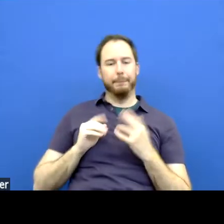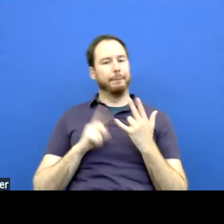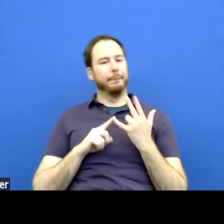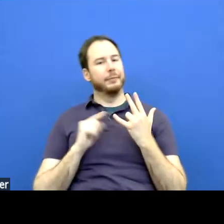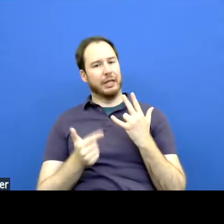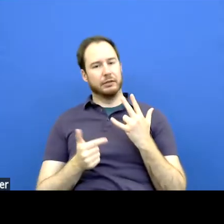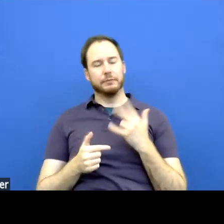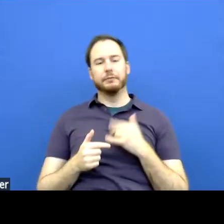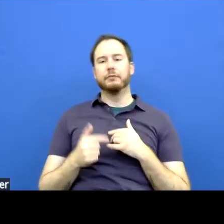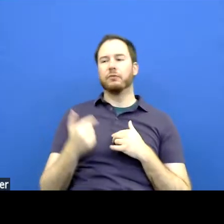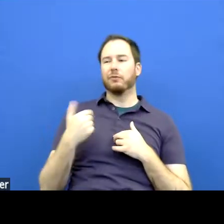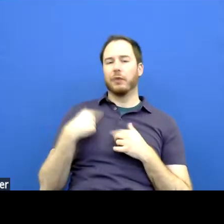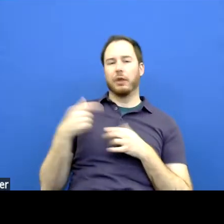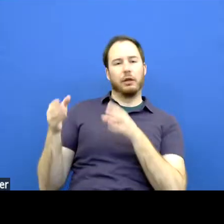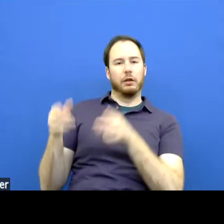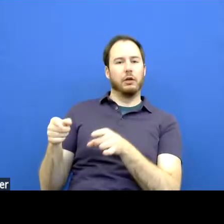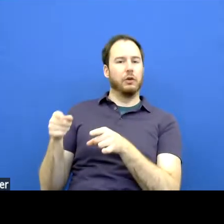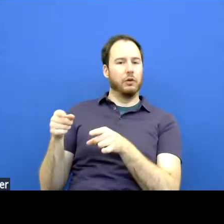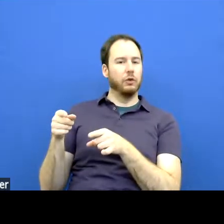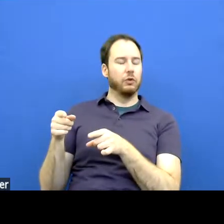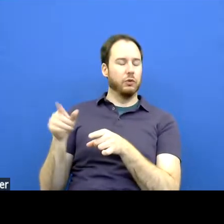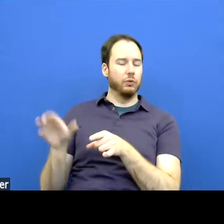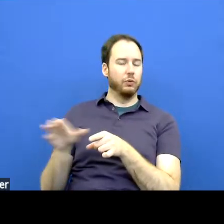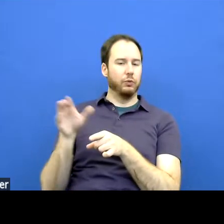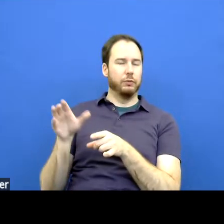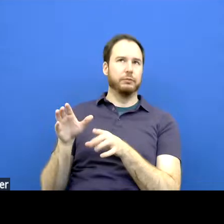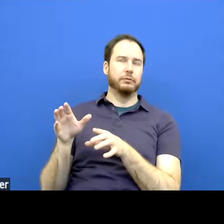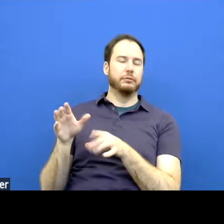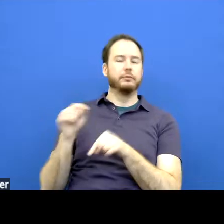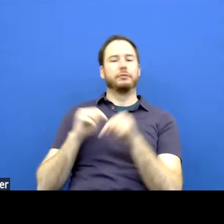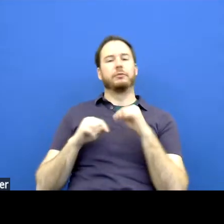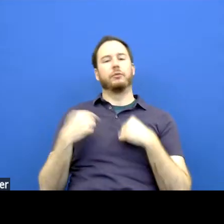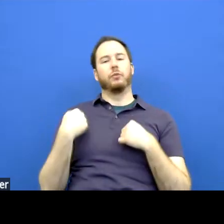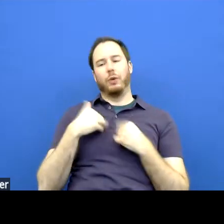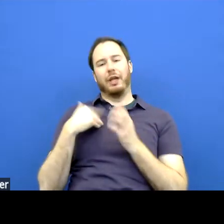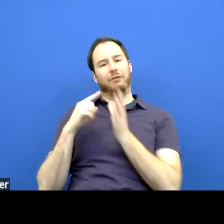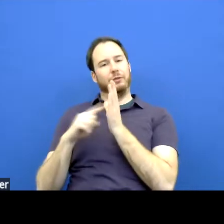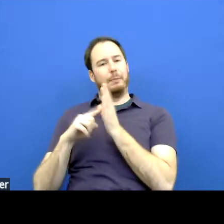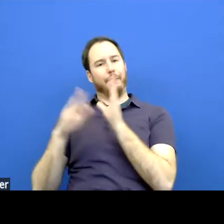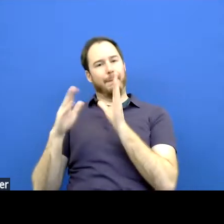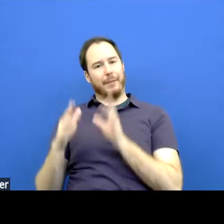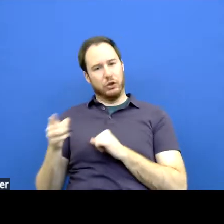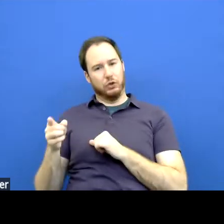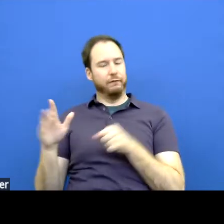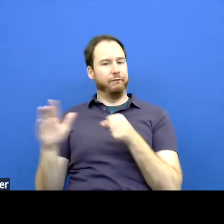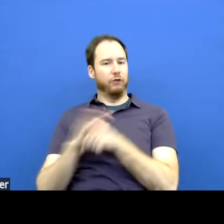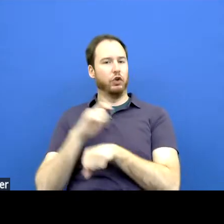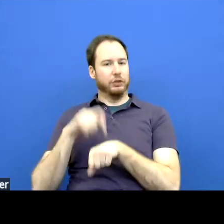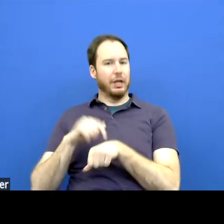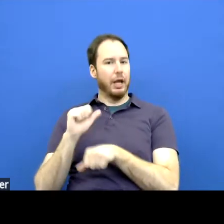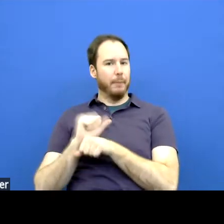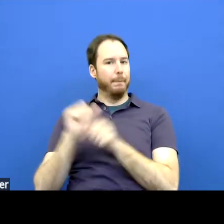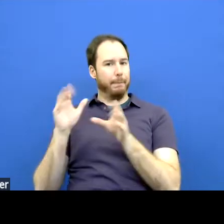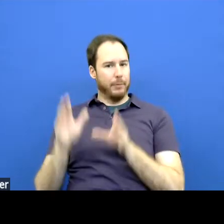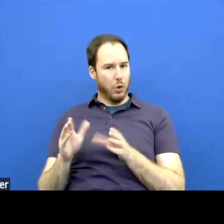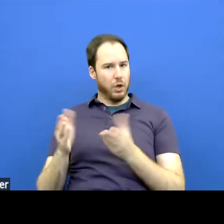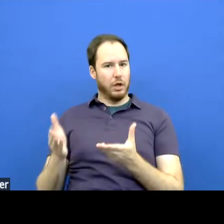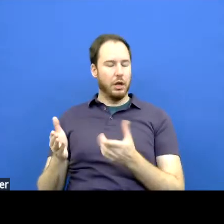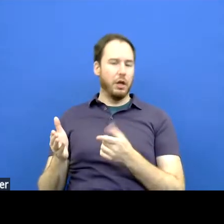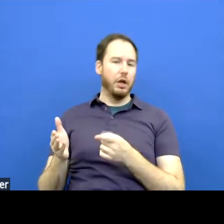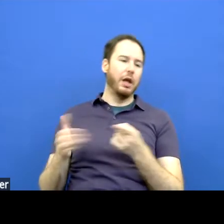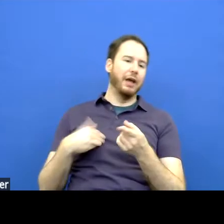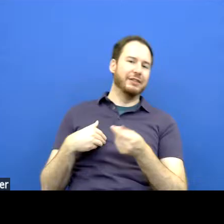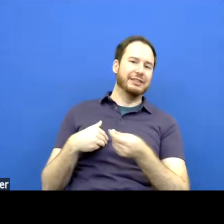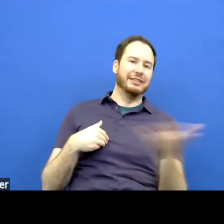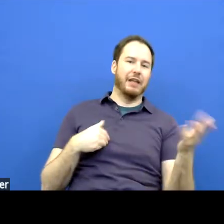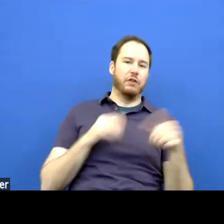have one of the folks who's been doing, so we have an inspector who's a full-time employee, and then we have a number of